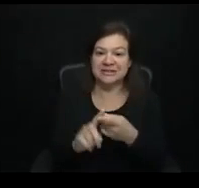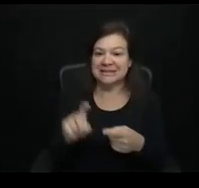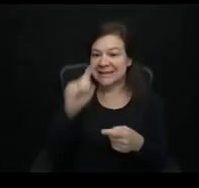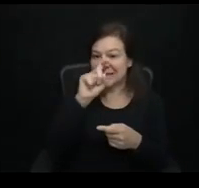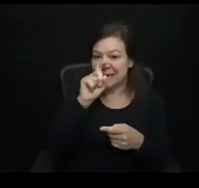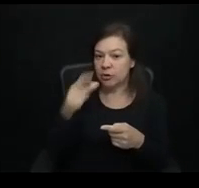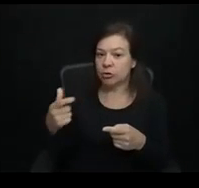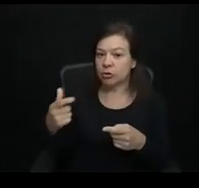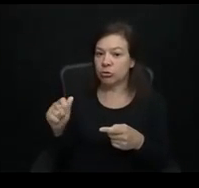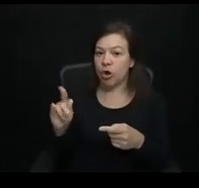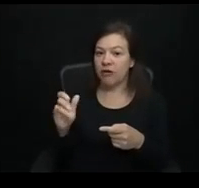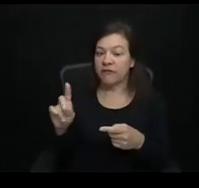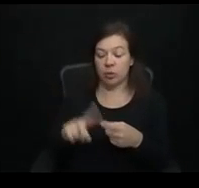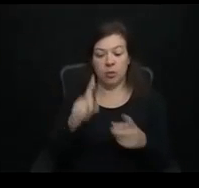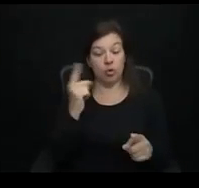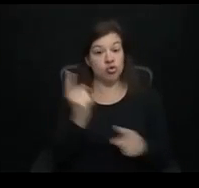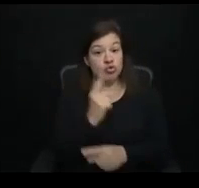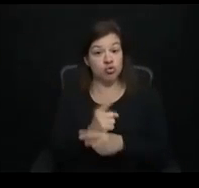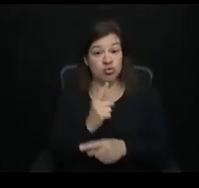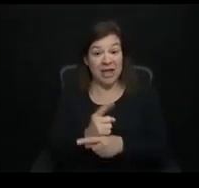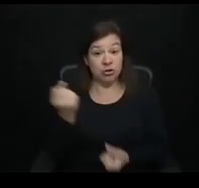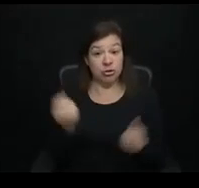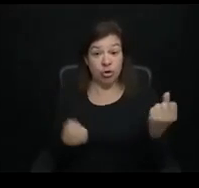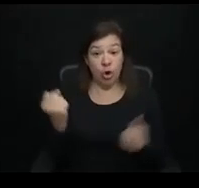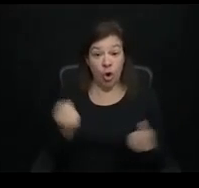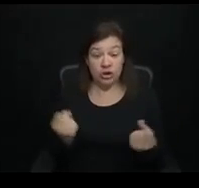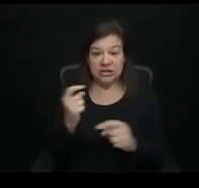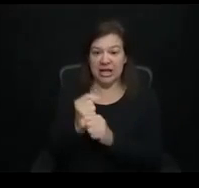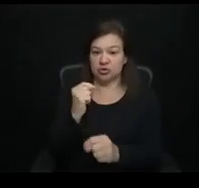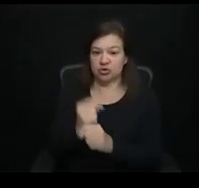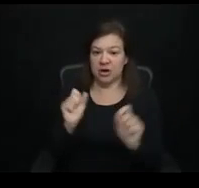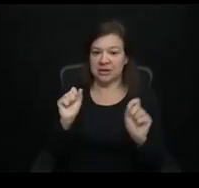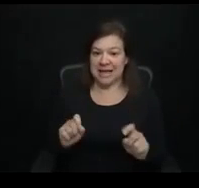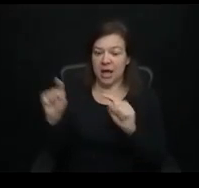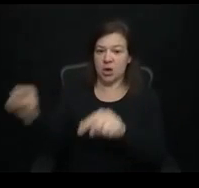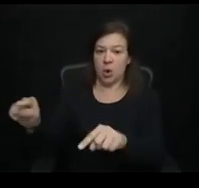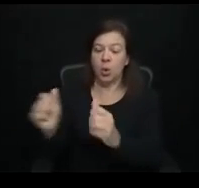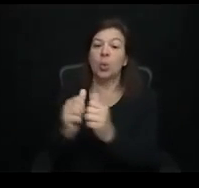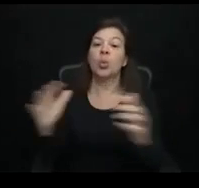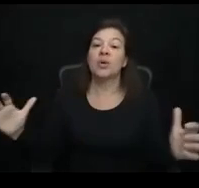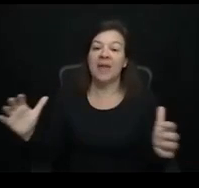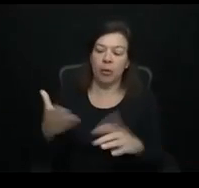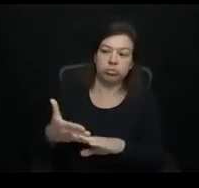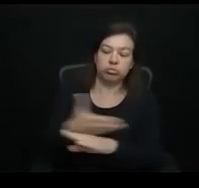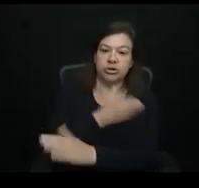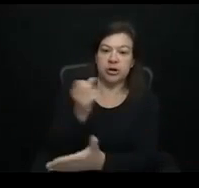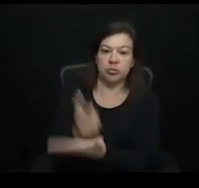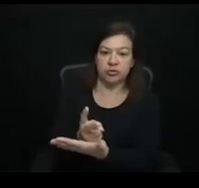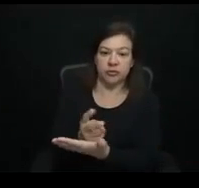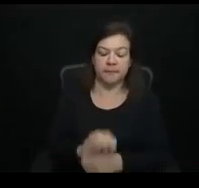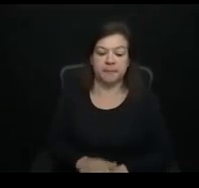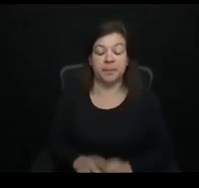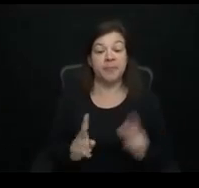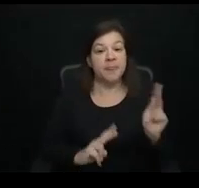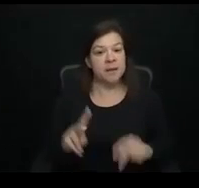regular passenger vehicles and pickup trucks will be allowed on Cottonwood Pass without pre-approval. Travelers should be